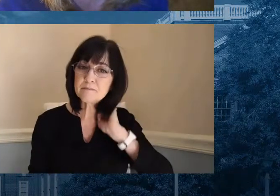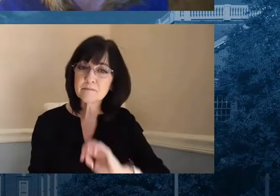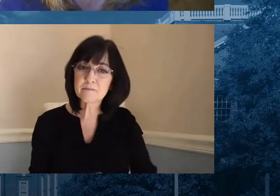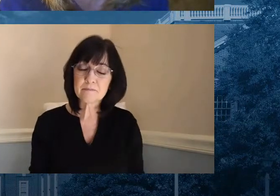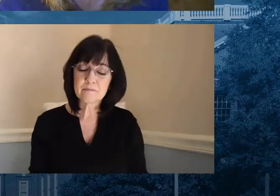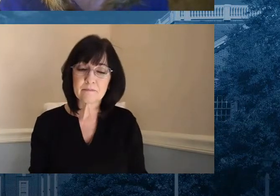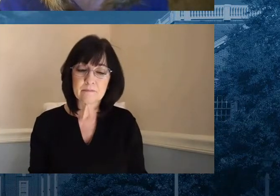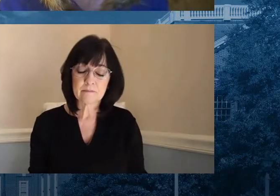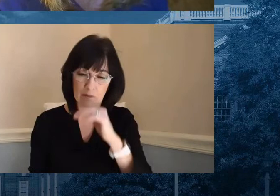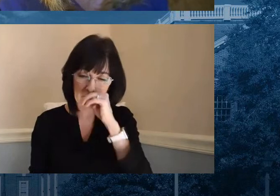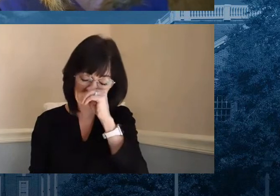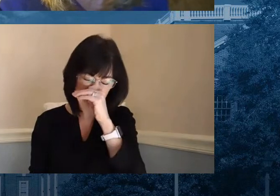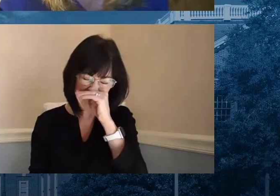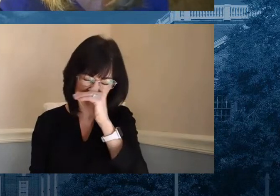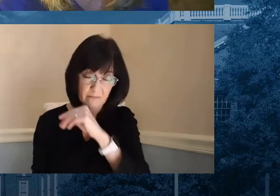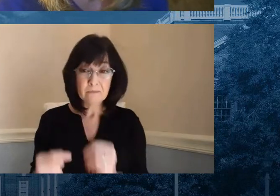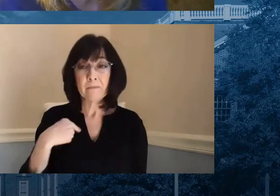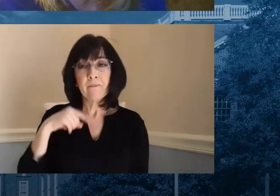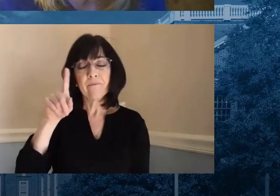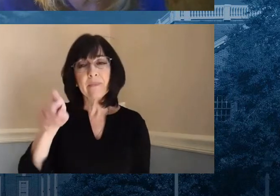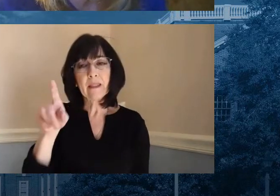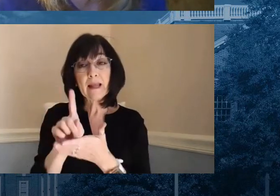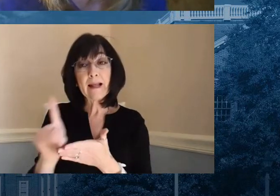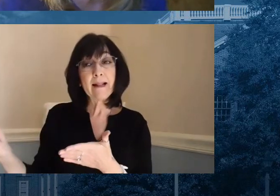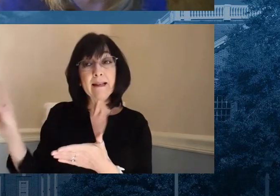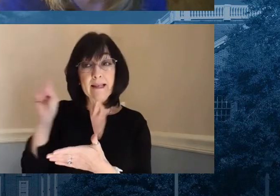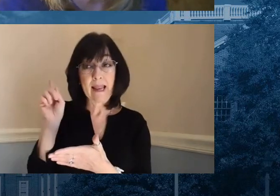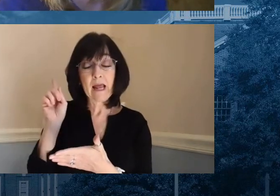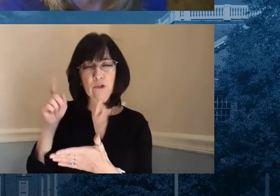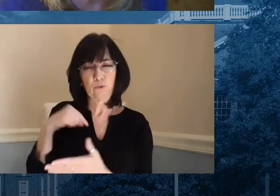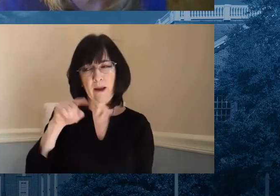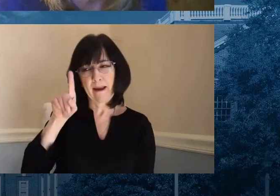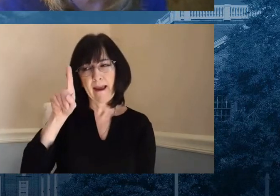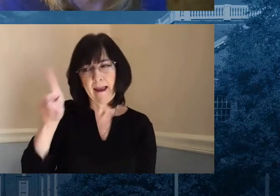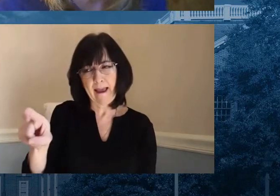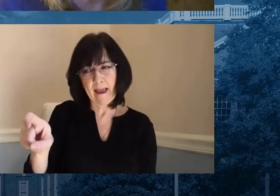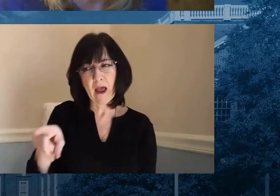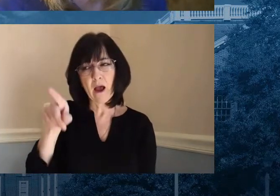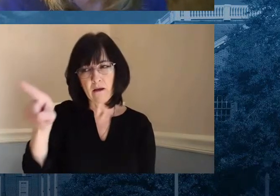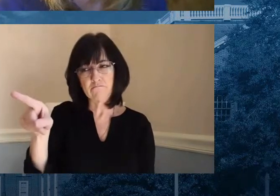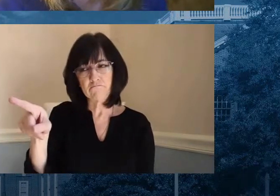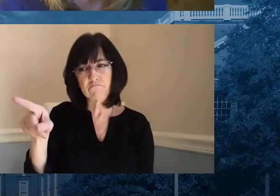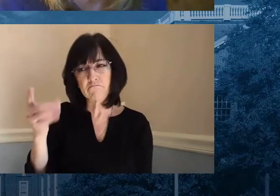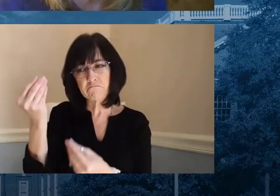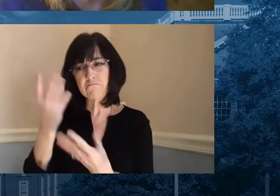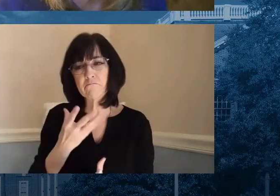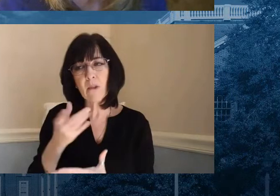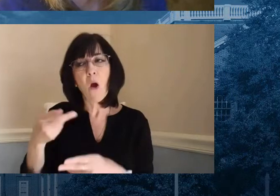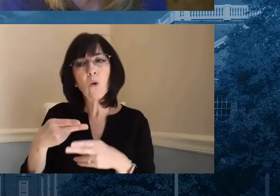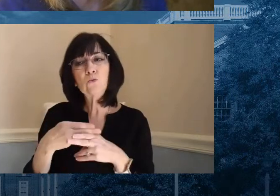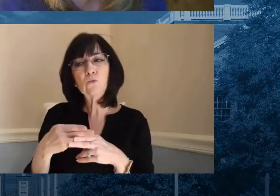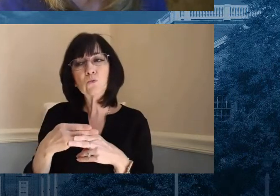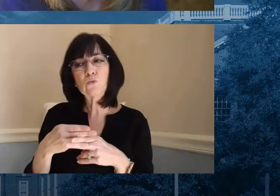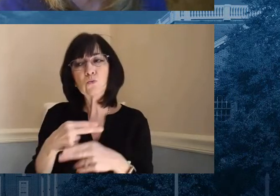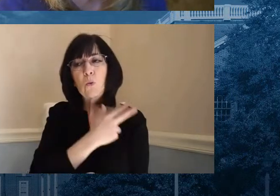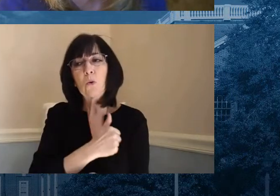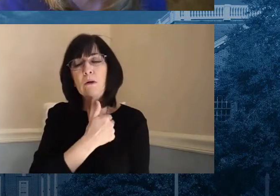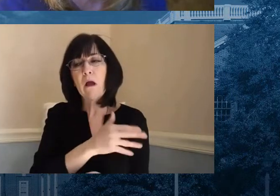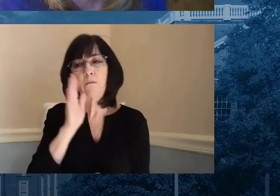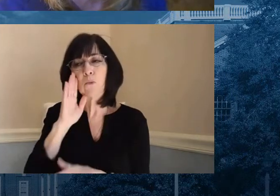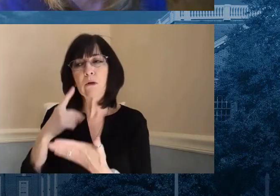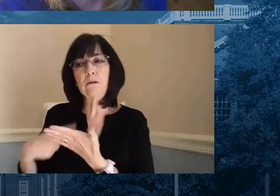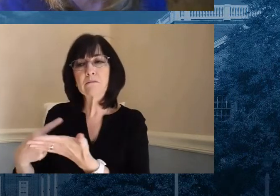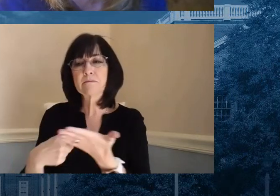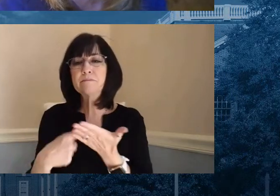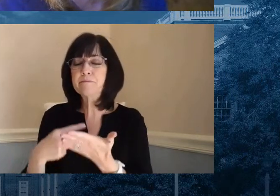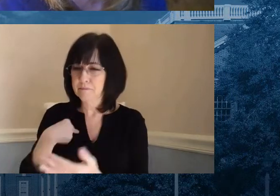asked this question, you mentioned that you had an upcoming call with hospitals coming up. And I'm wondering if now you may be able to provide a clearer picture on who's being